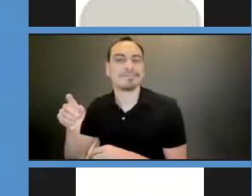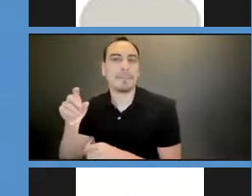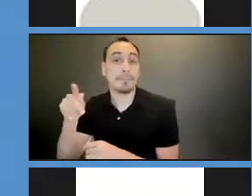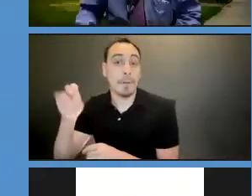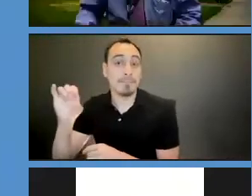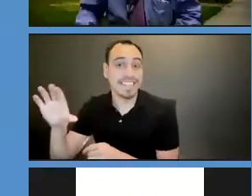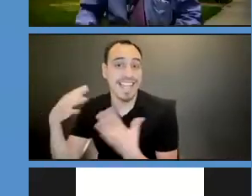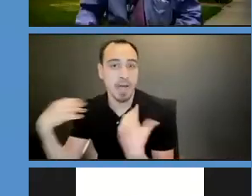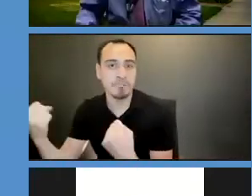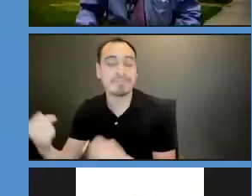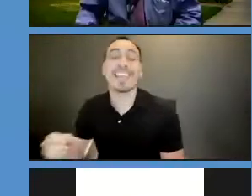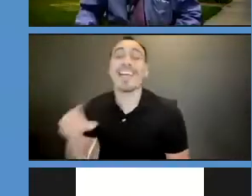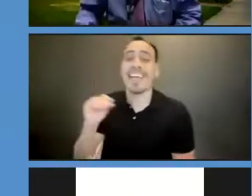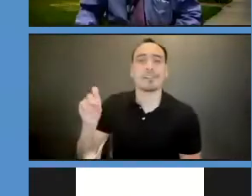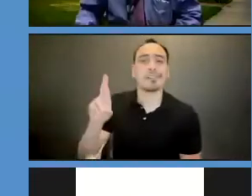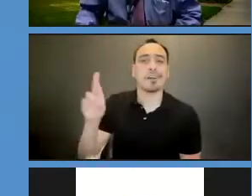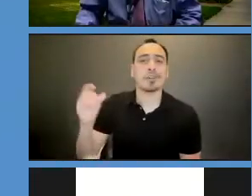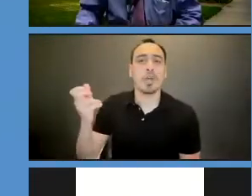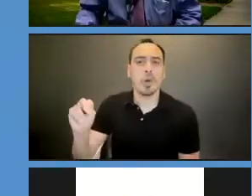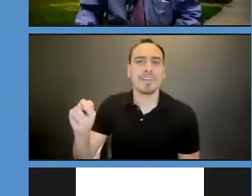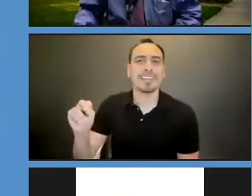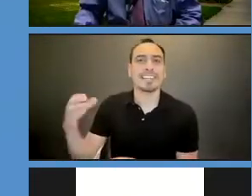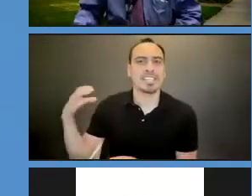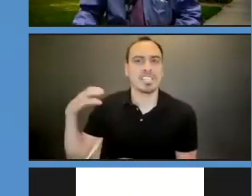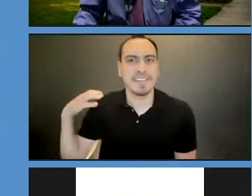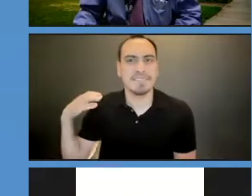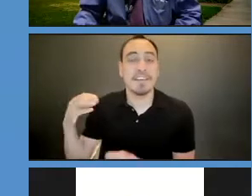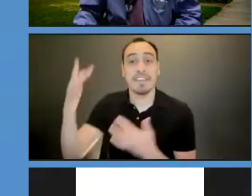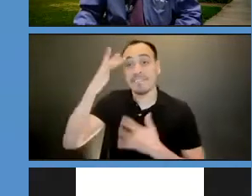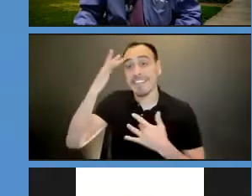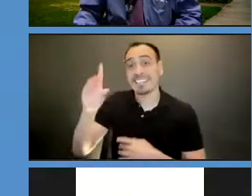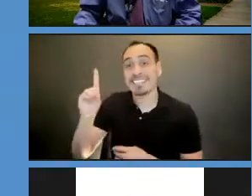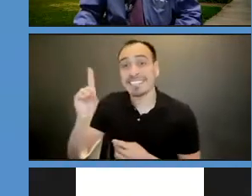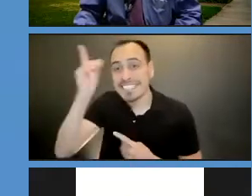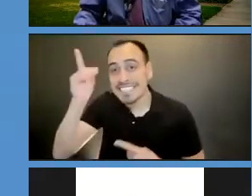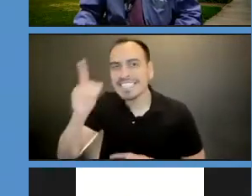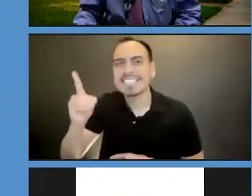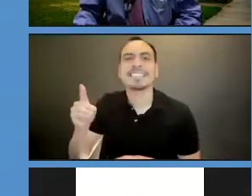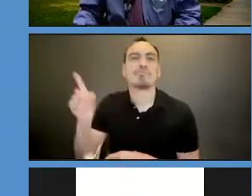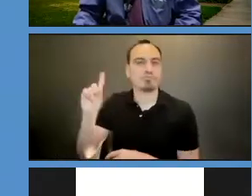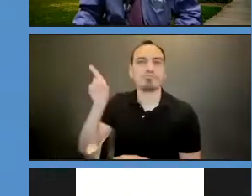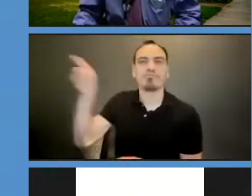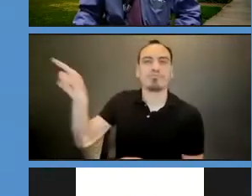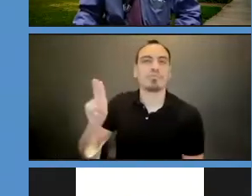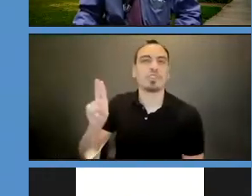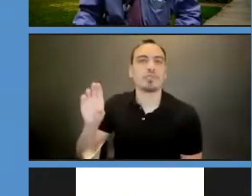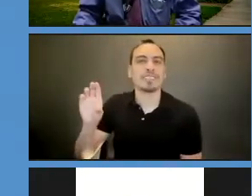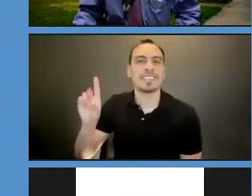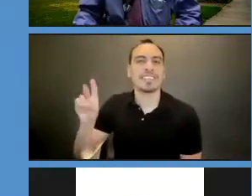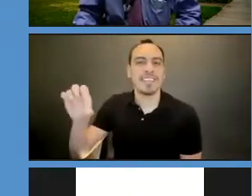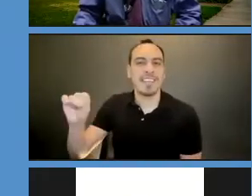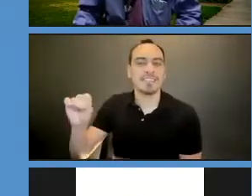of Infectious Diseases and Director of Hospital Epidemiology and Infection Control at University of California, Davis Medical